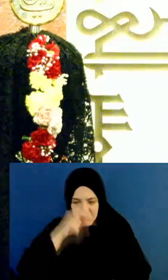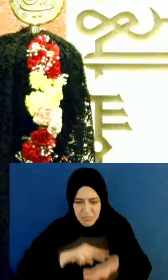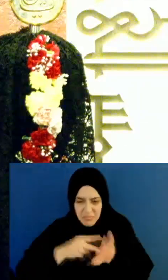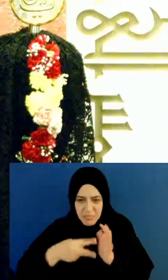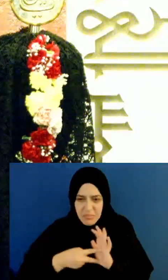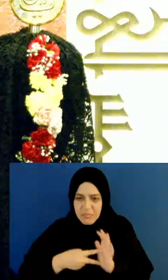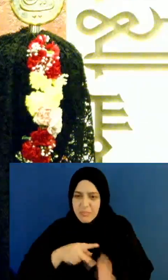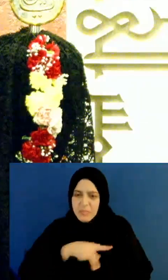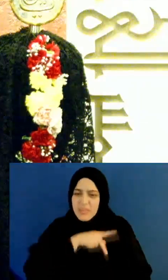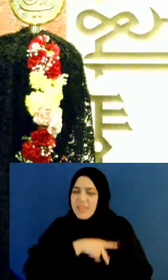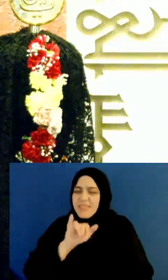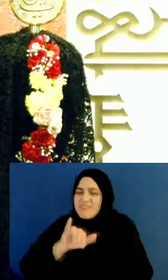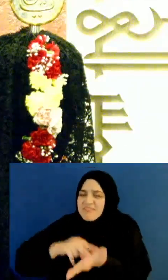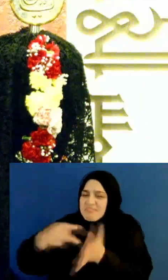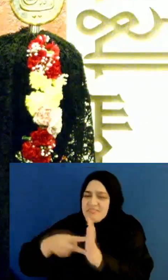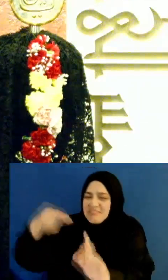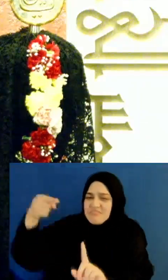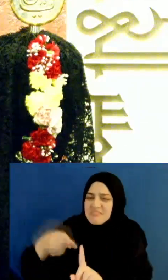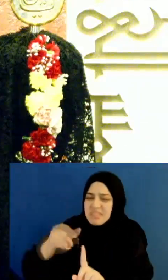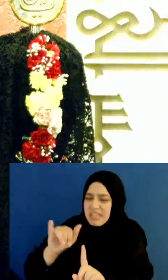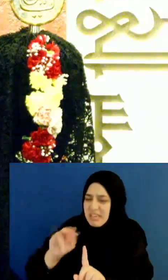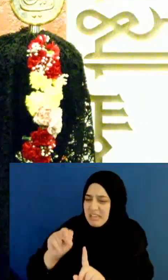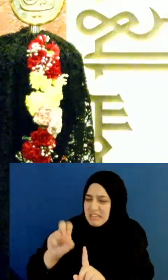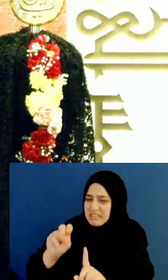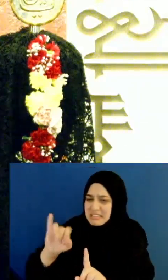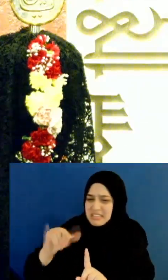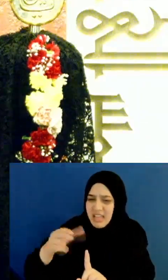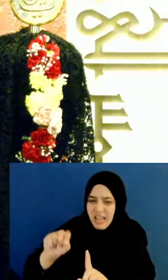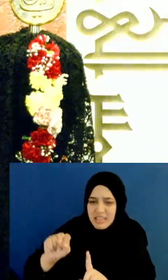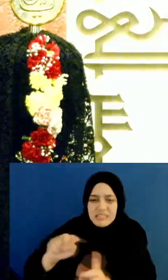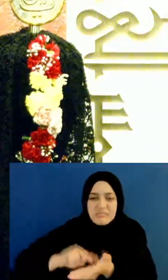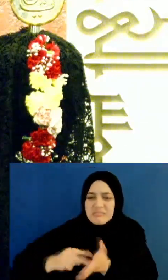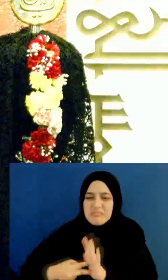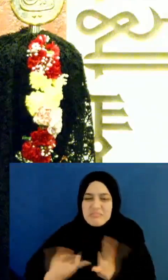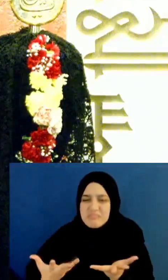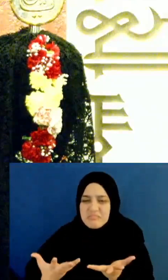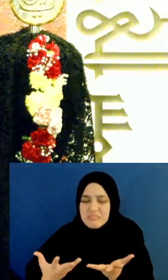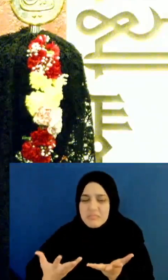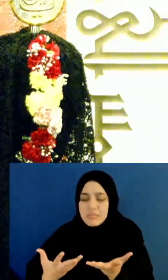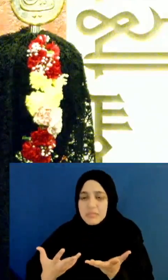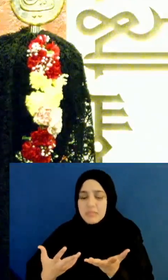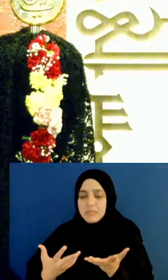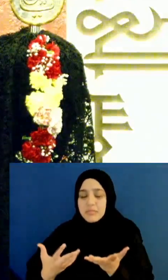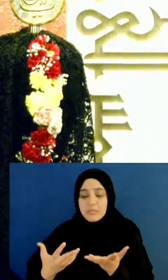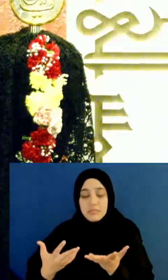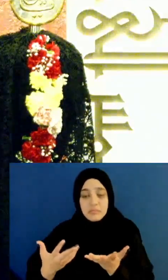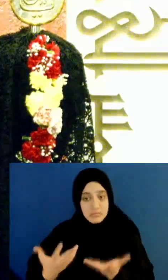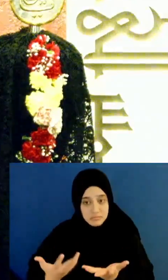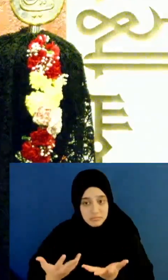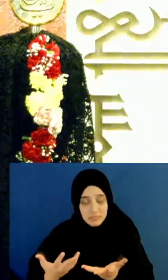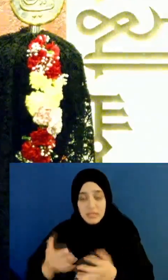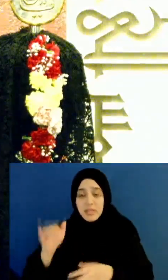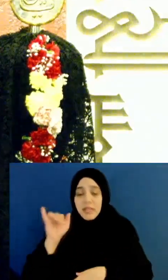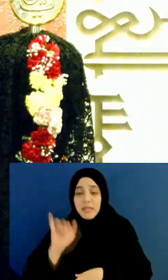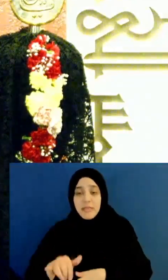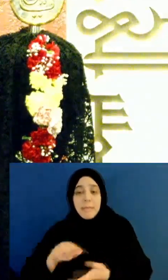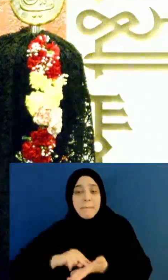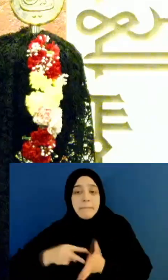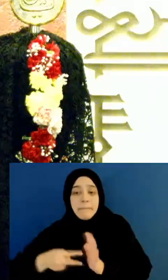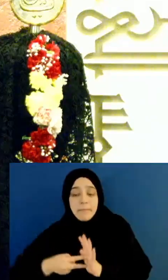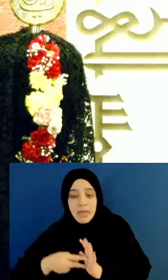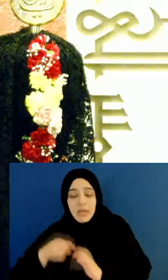foresightedness? It simply means wuduhul hadaf, having clear